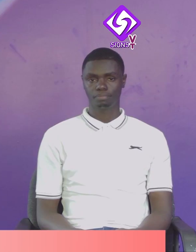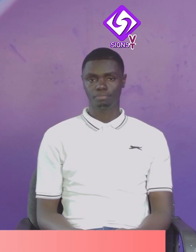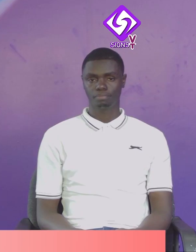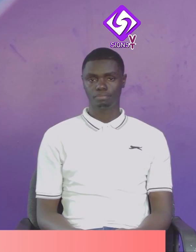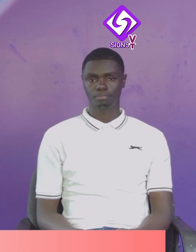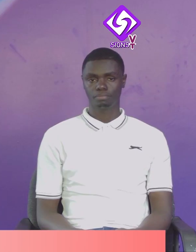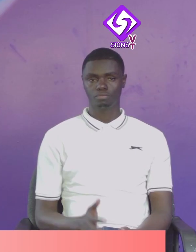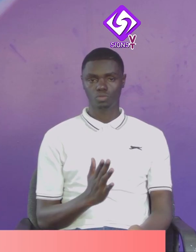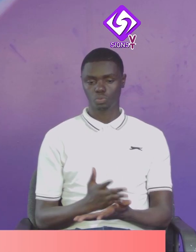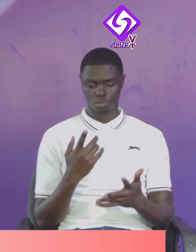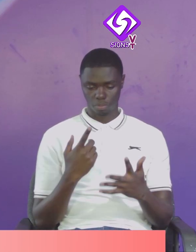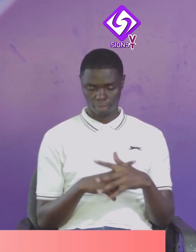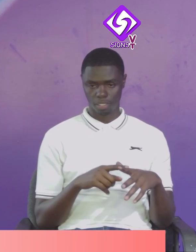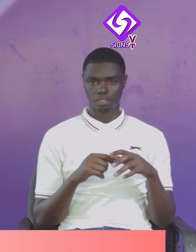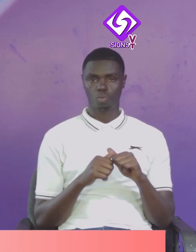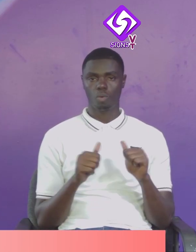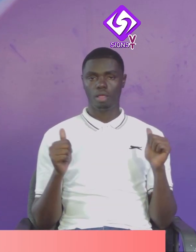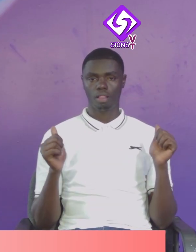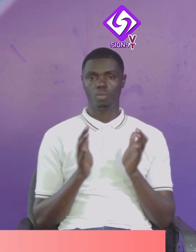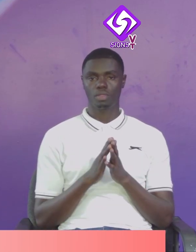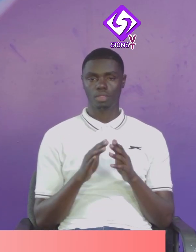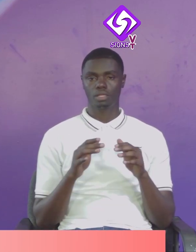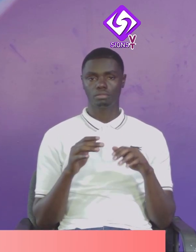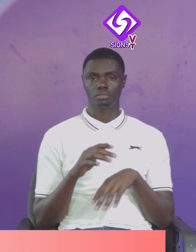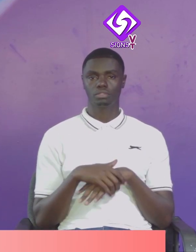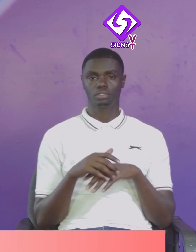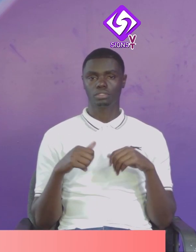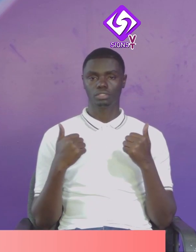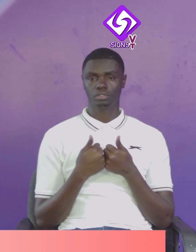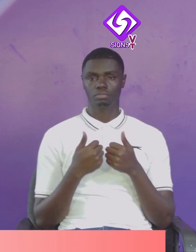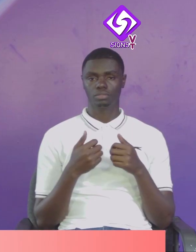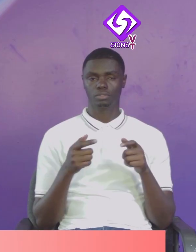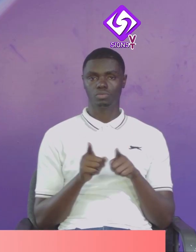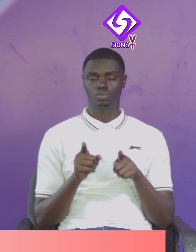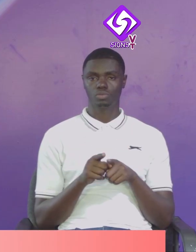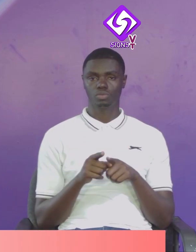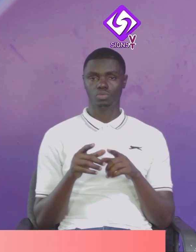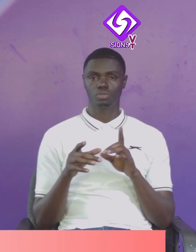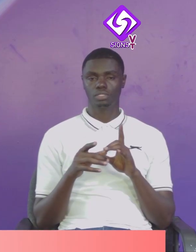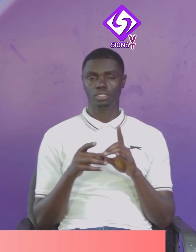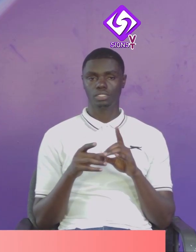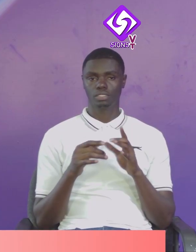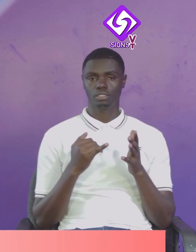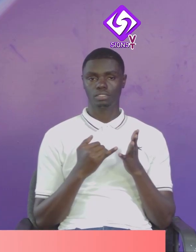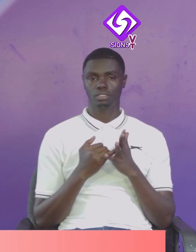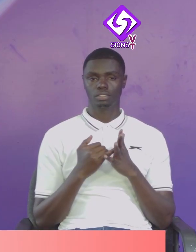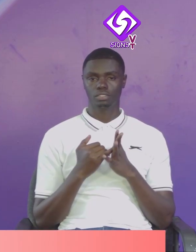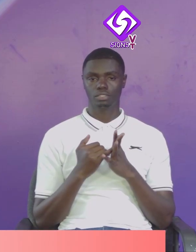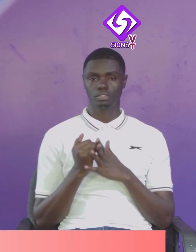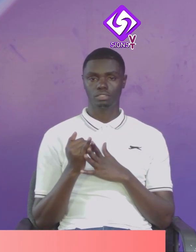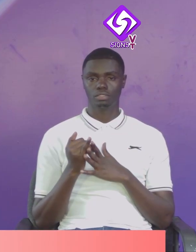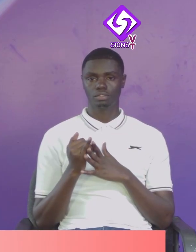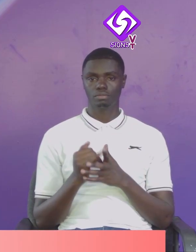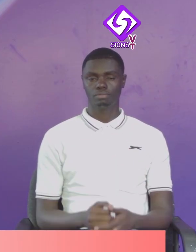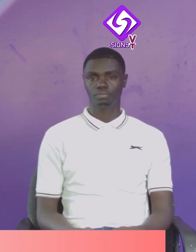settled in really well in that English team. Yeah. And of course, in the international side as well, earning his call up and doing really well. Of course, and you